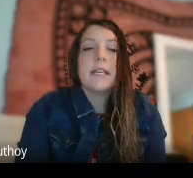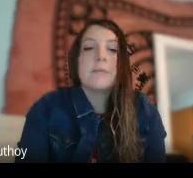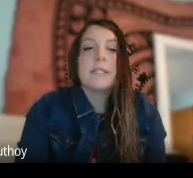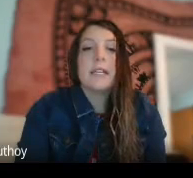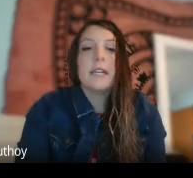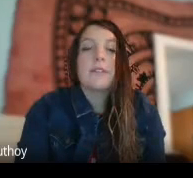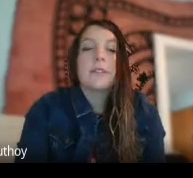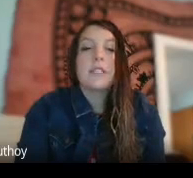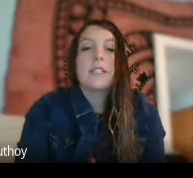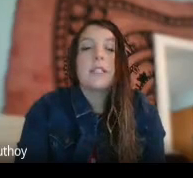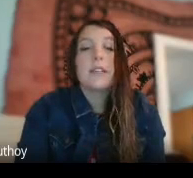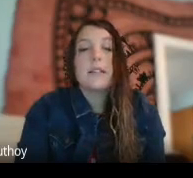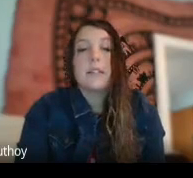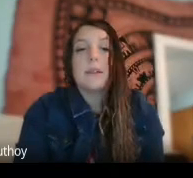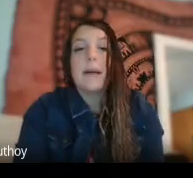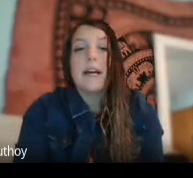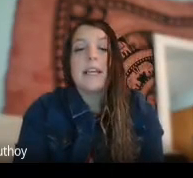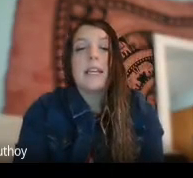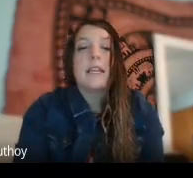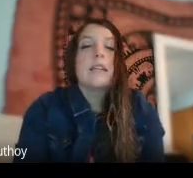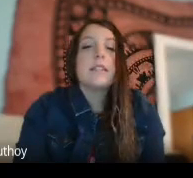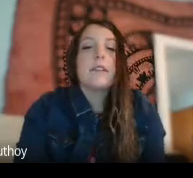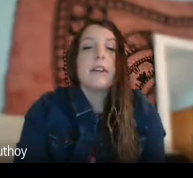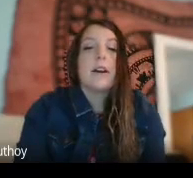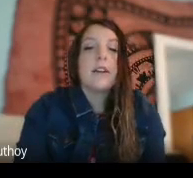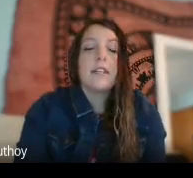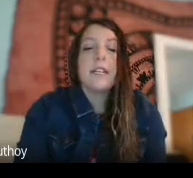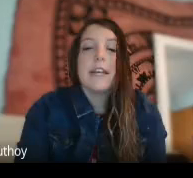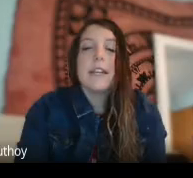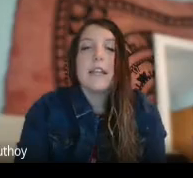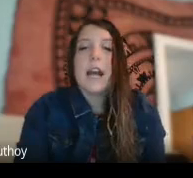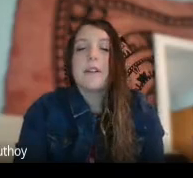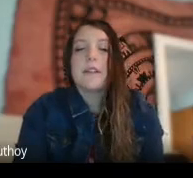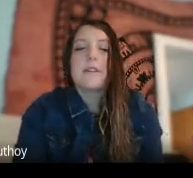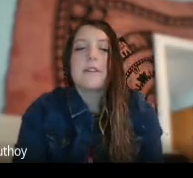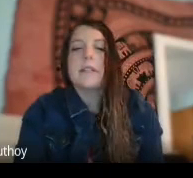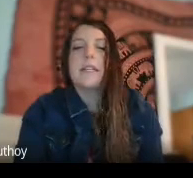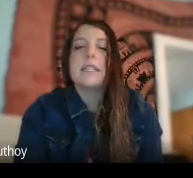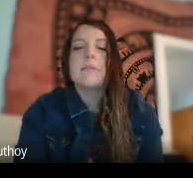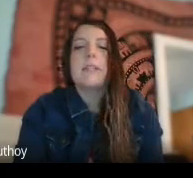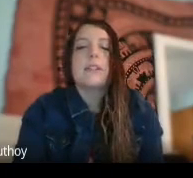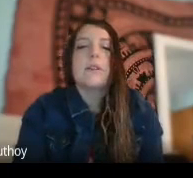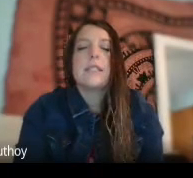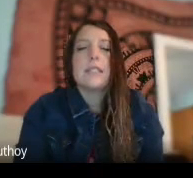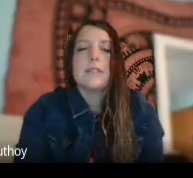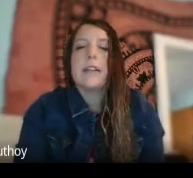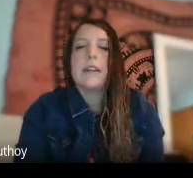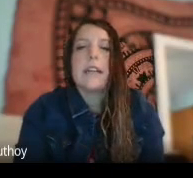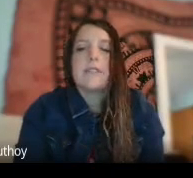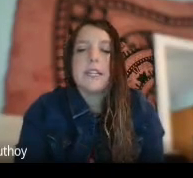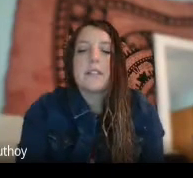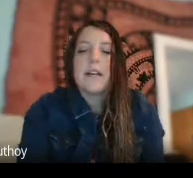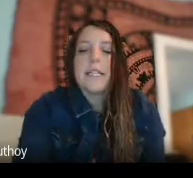others: name, sign language, learn teacher, hello and goodbye, deaf hearing, hard of hearing, and then, nice to meet you or see